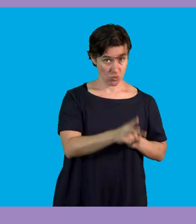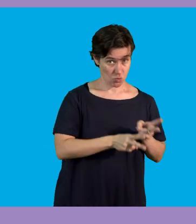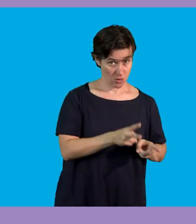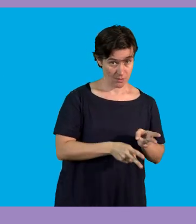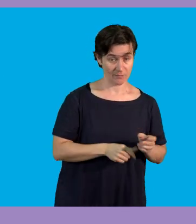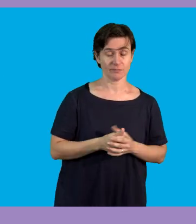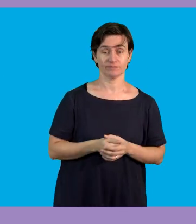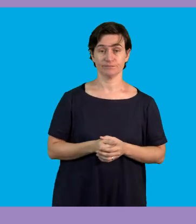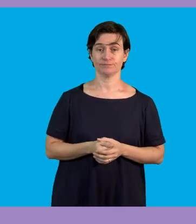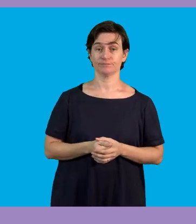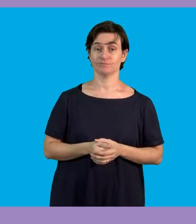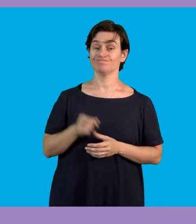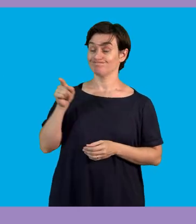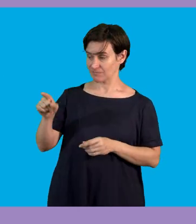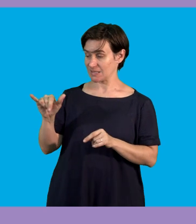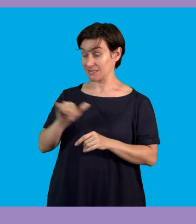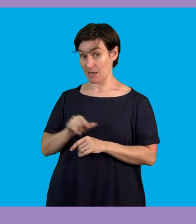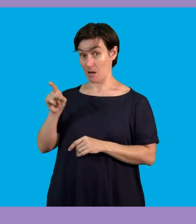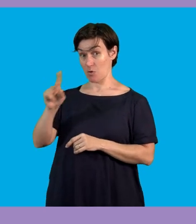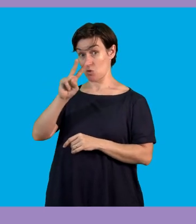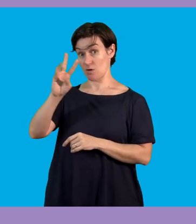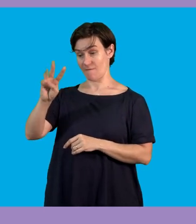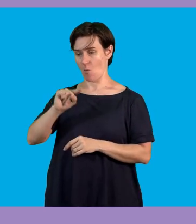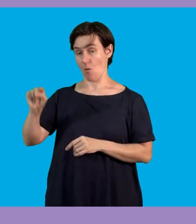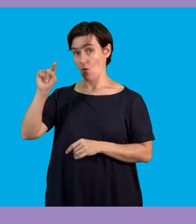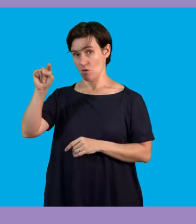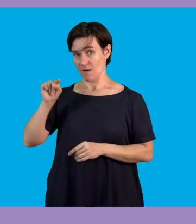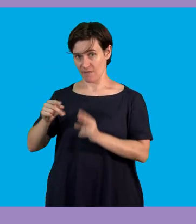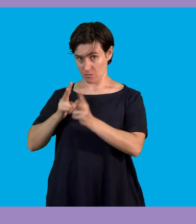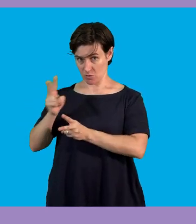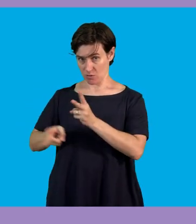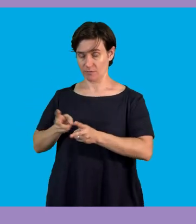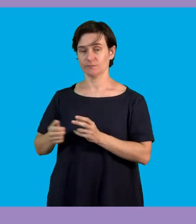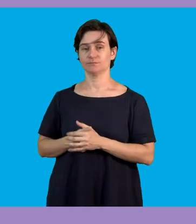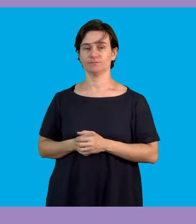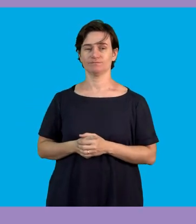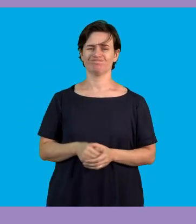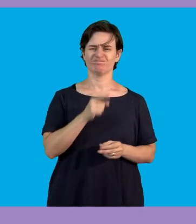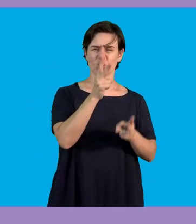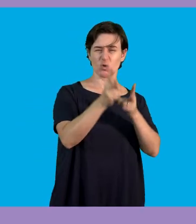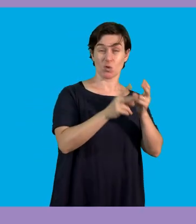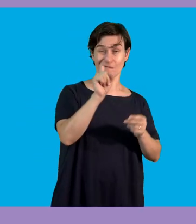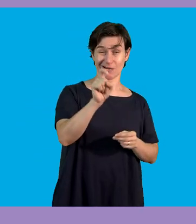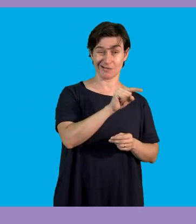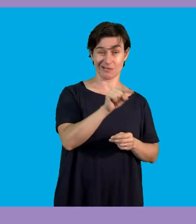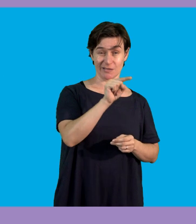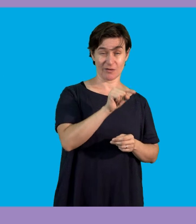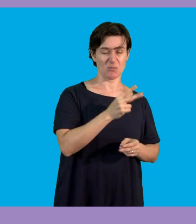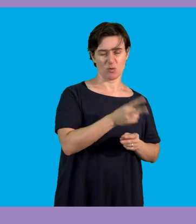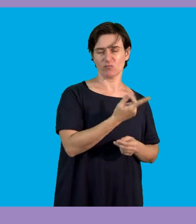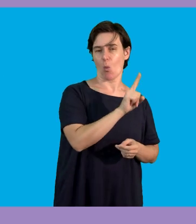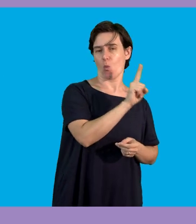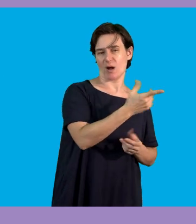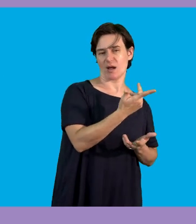divided by 12, and 24 would also be divided by 12. 12 divided by 12 is